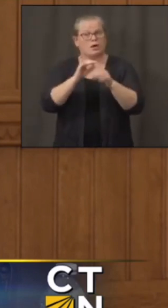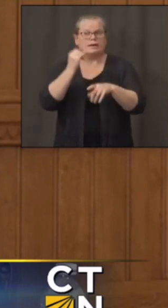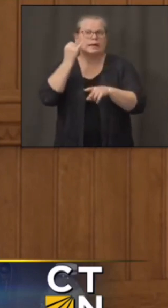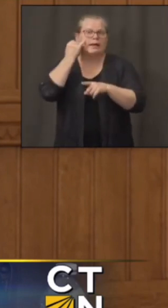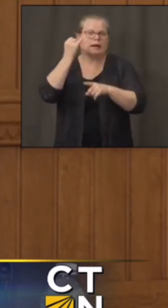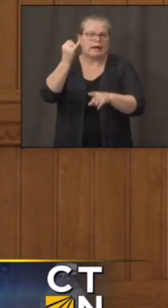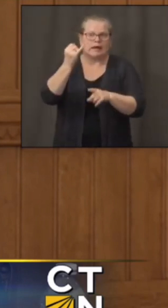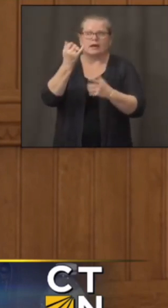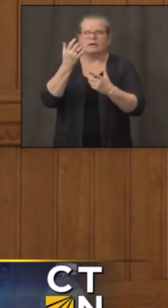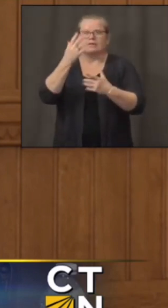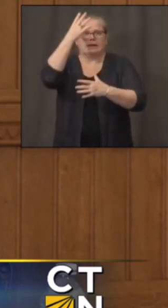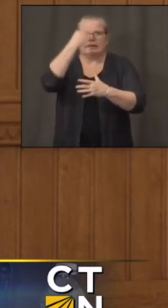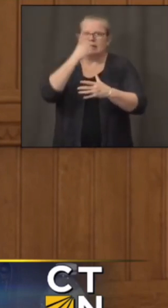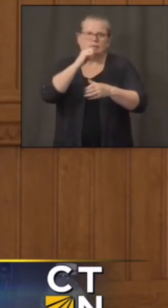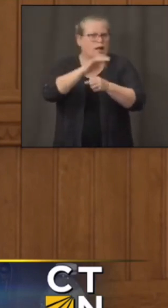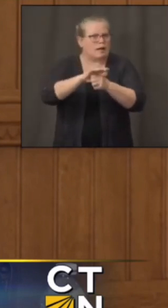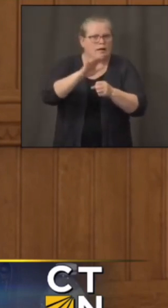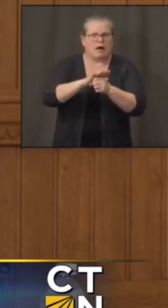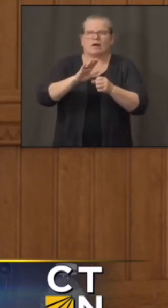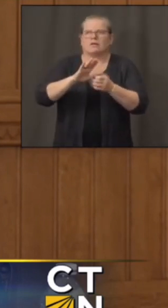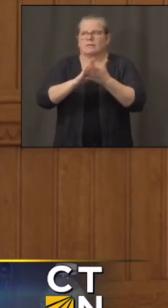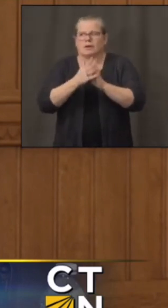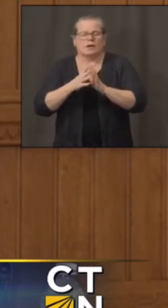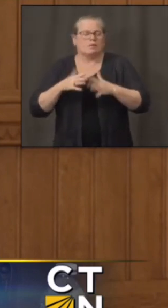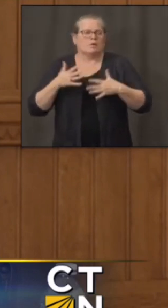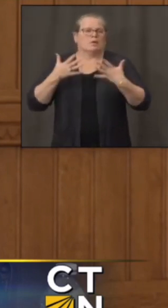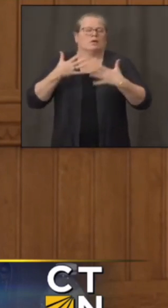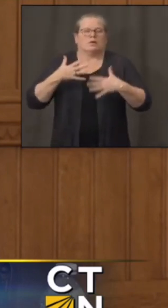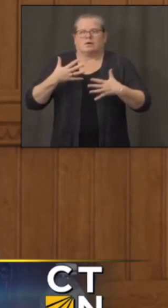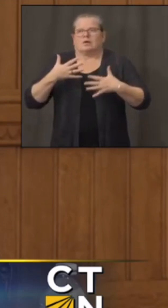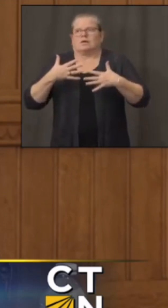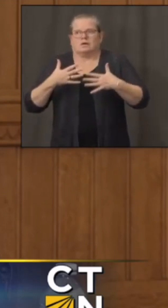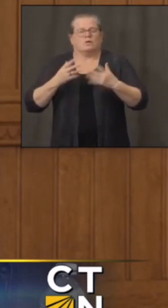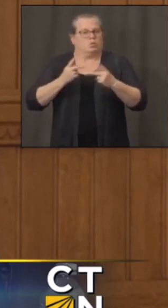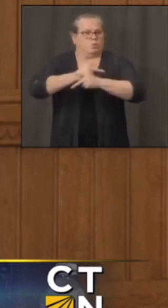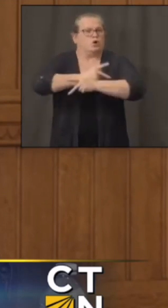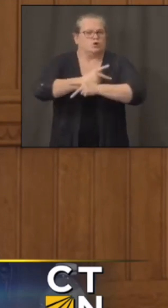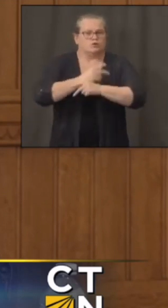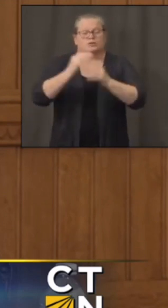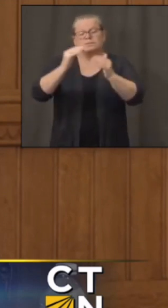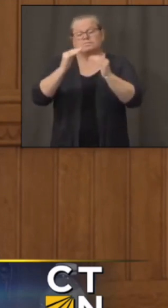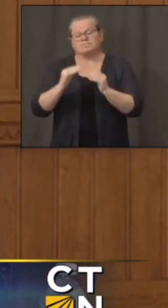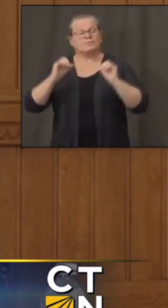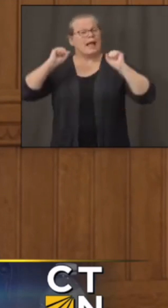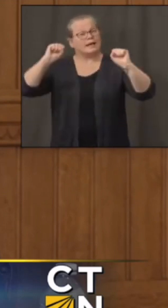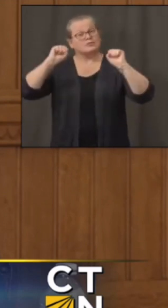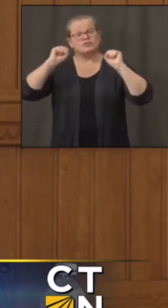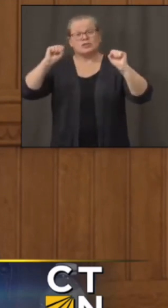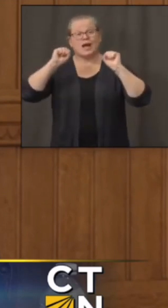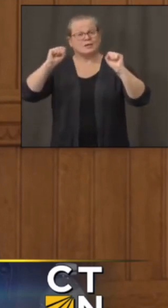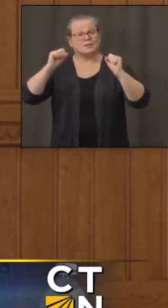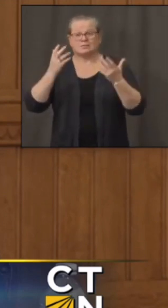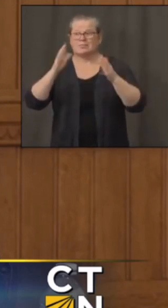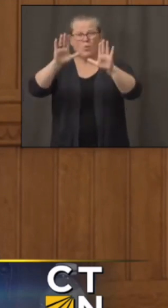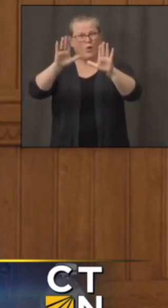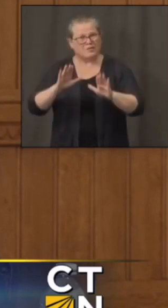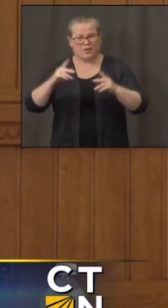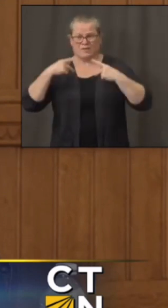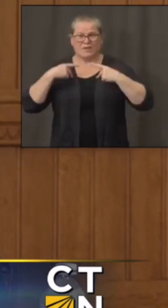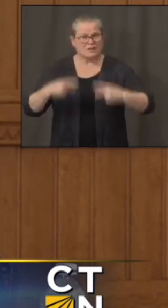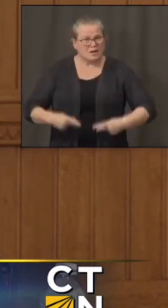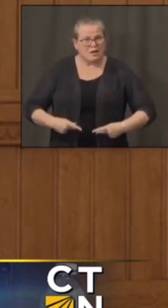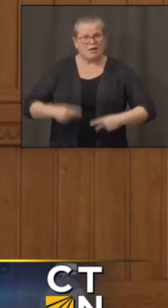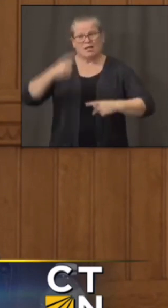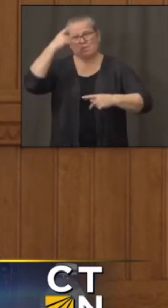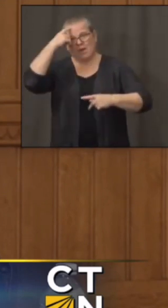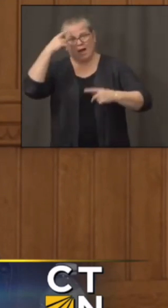of stress and anxiety. Exercise. Exercise is a wonderful way just to physiologically reduce some of the stress hormones